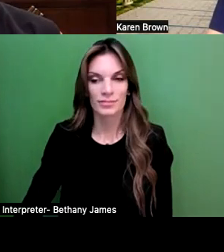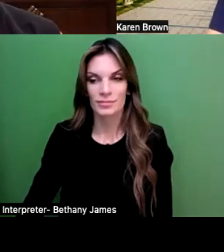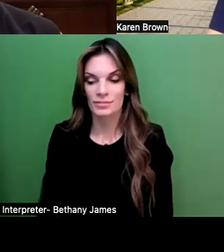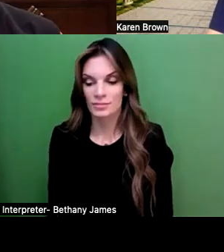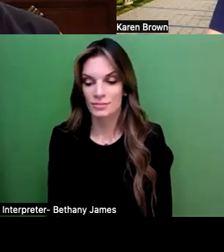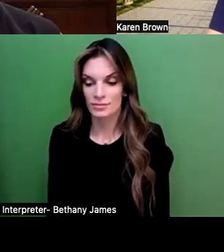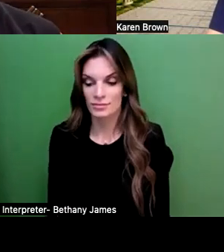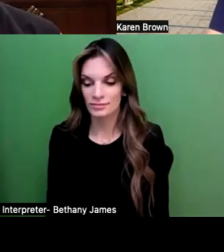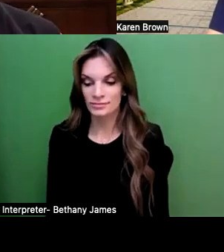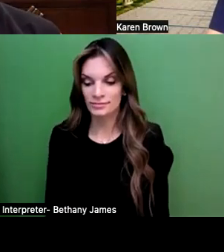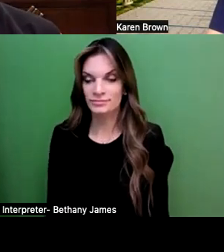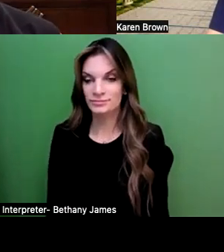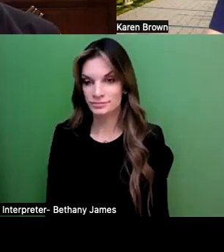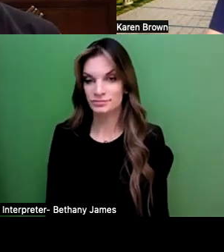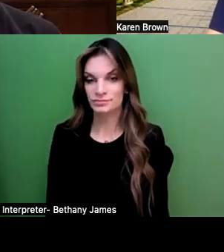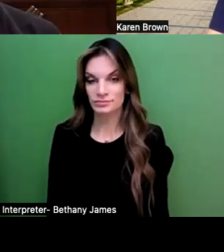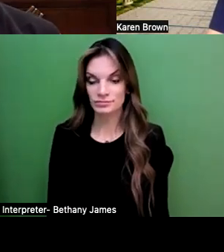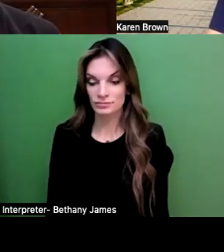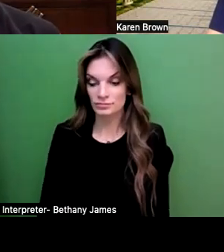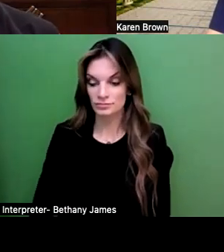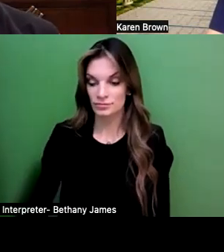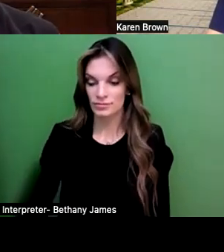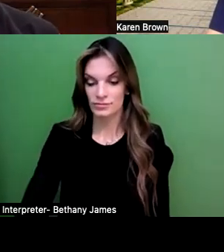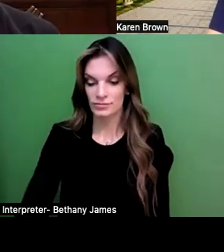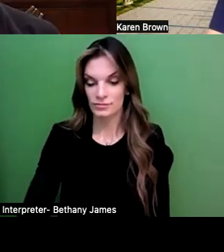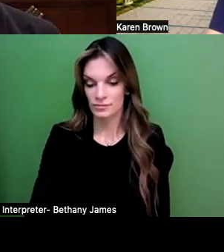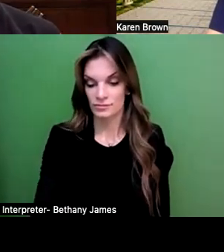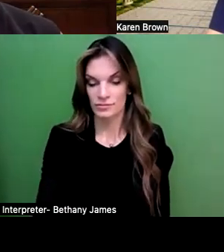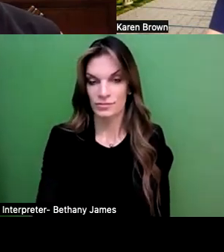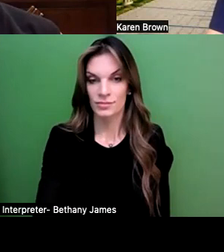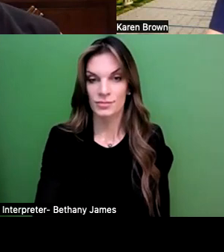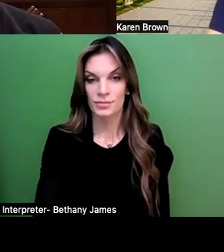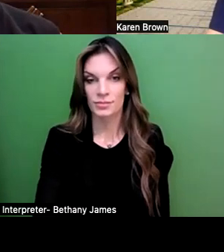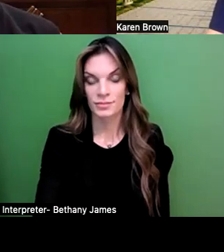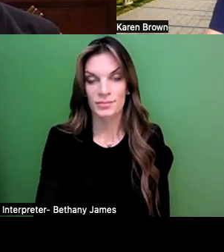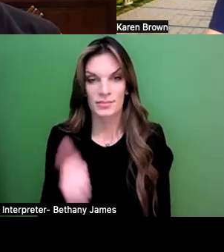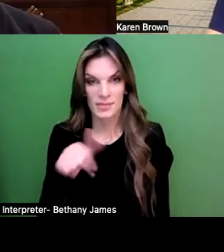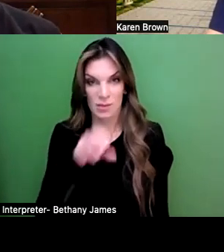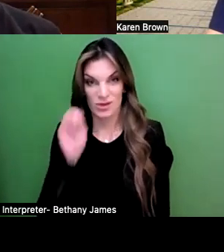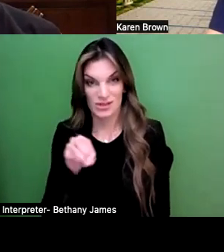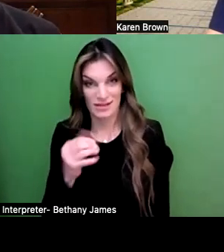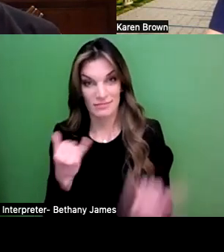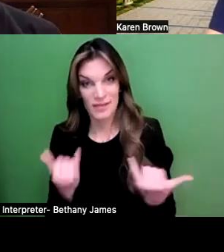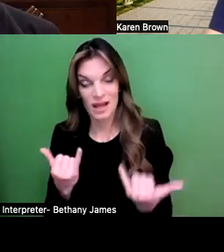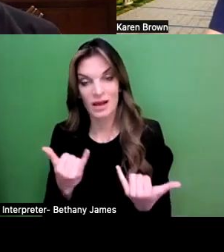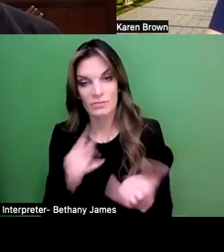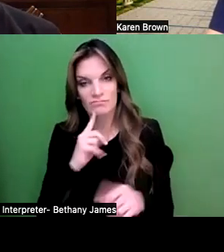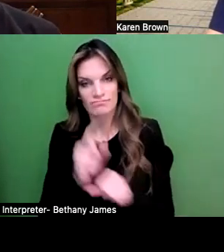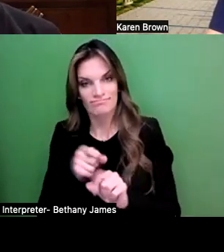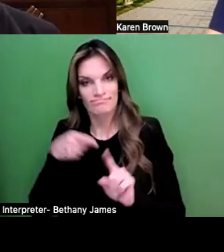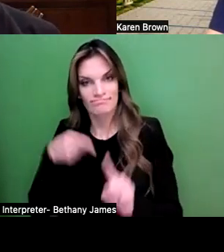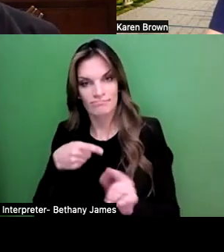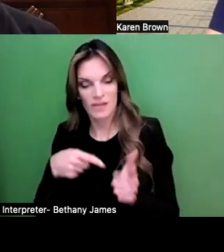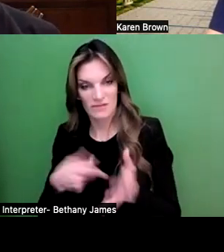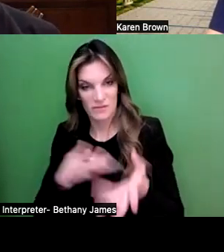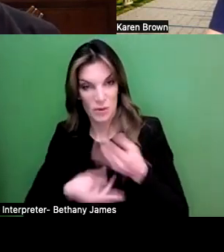10% of the housing in Tarrytown is currently affordable housing. There's only one other community in Westchester that has more affordable